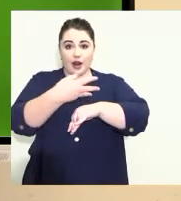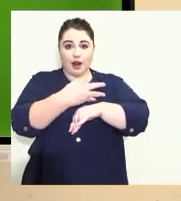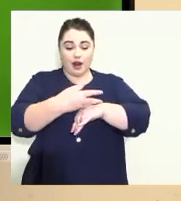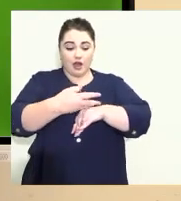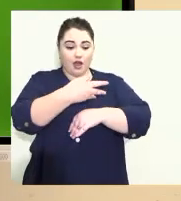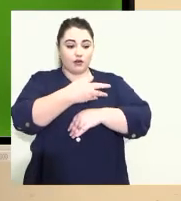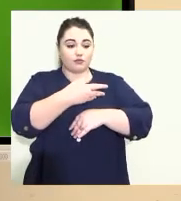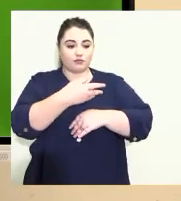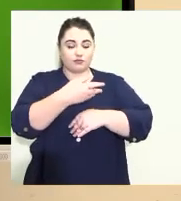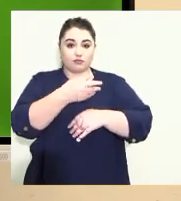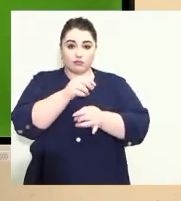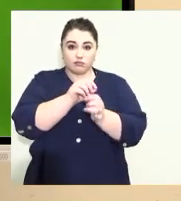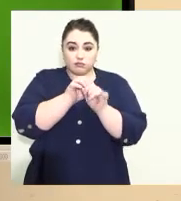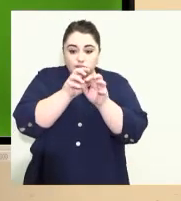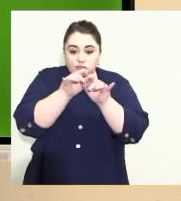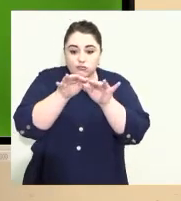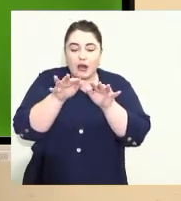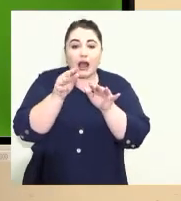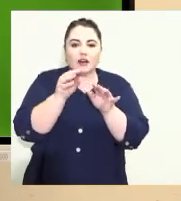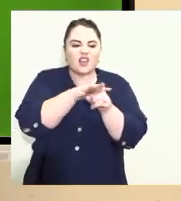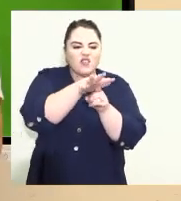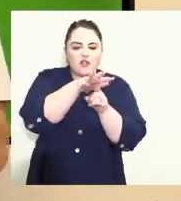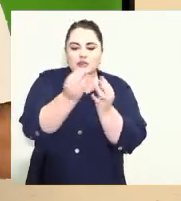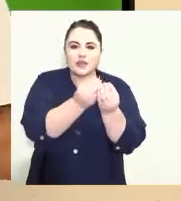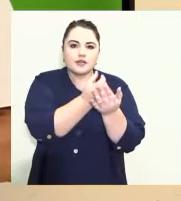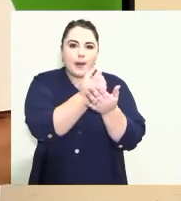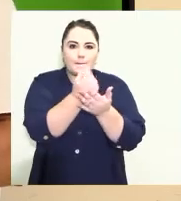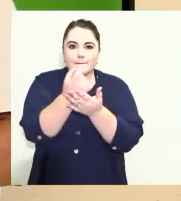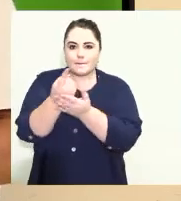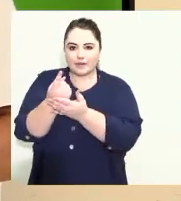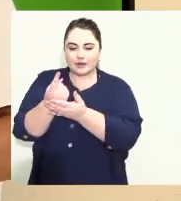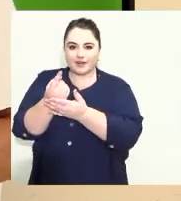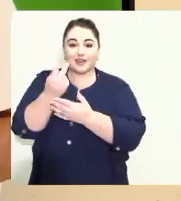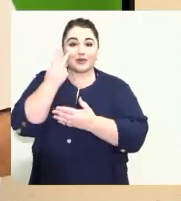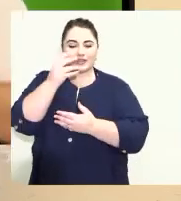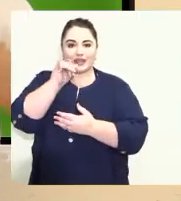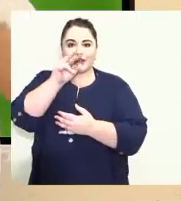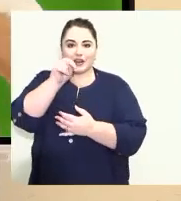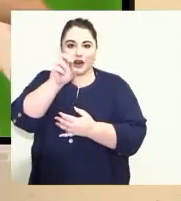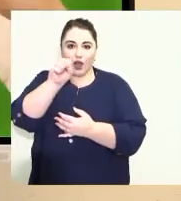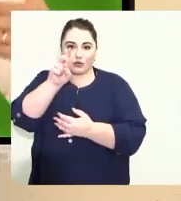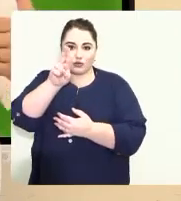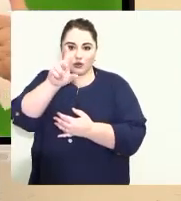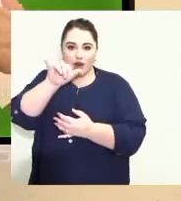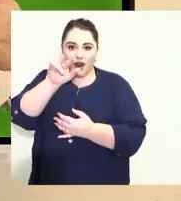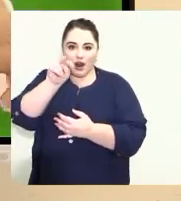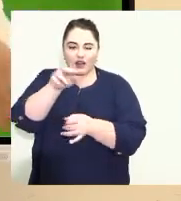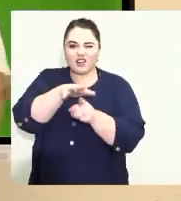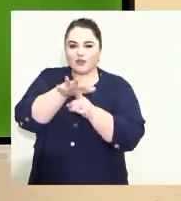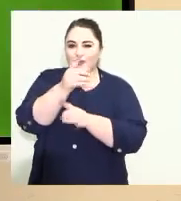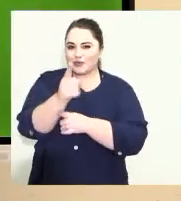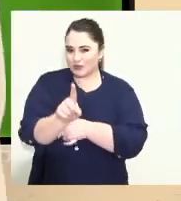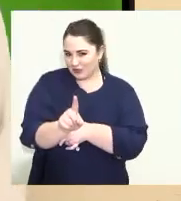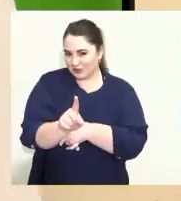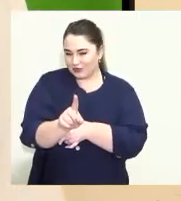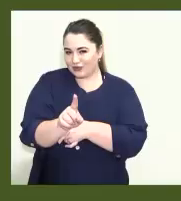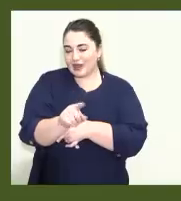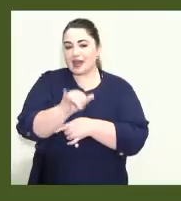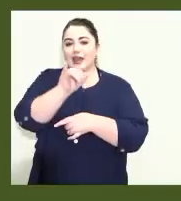blood, and they cause things to happen. Can you see what insulin is causing here? Let's